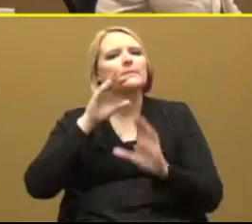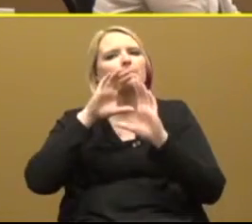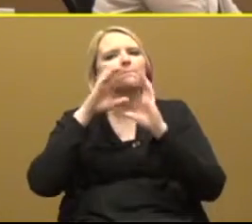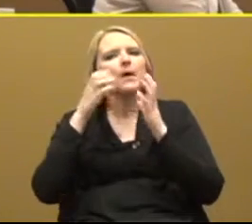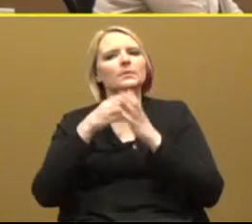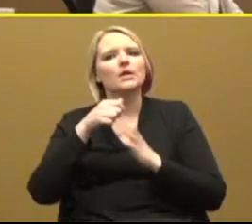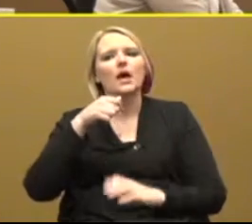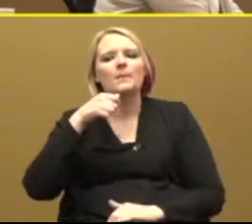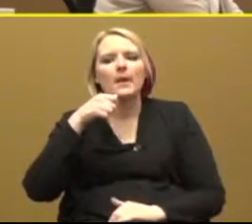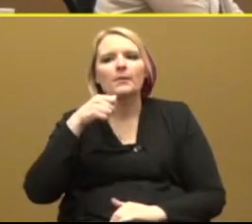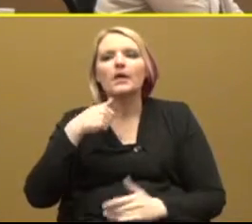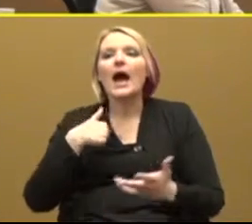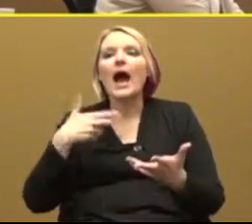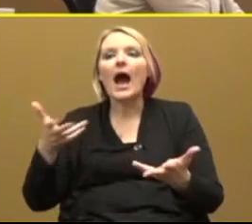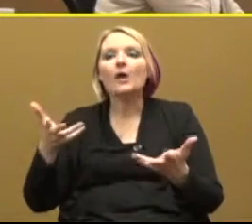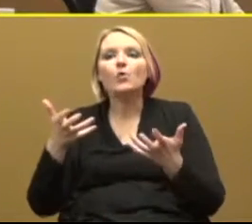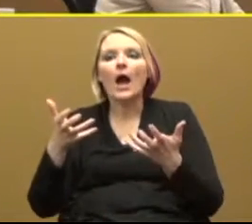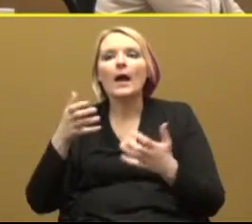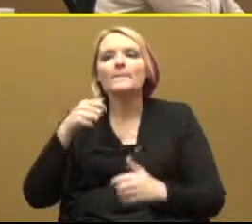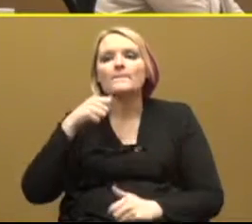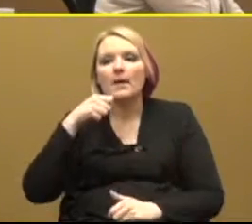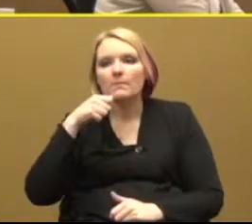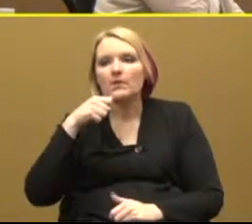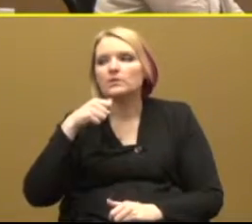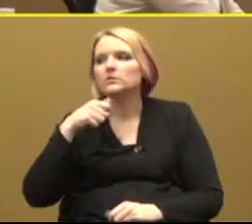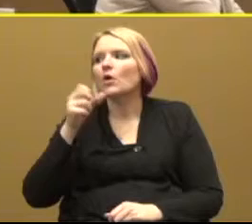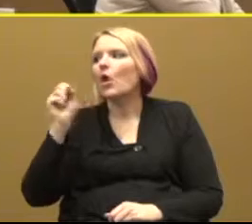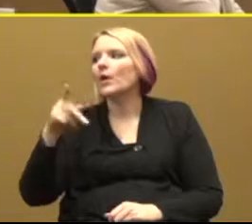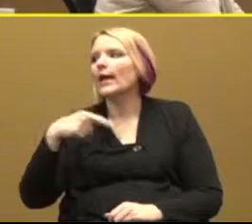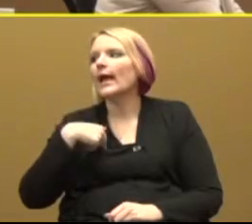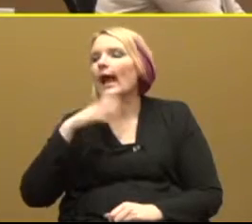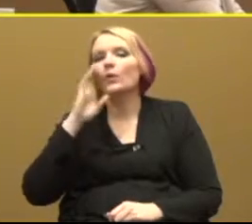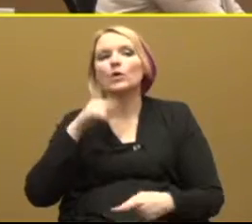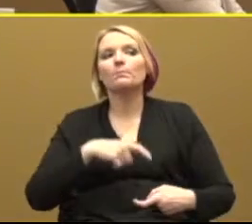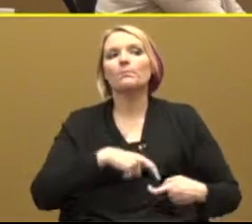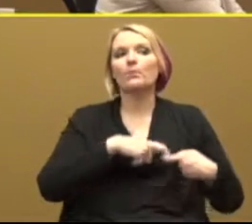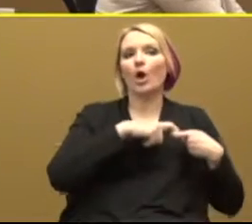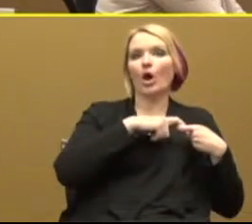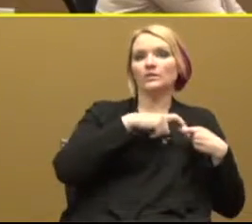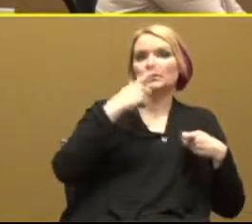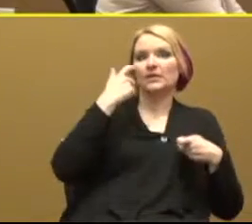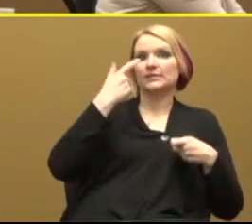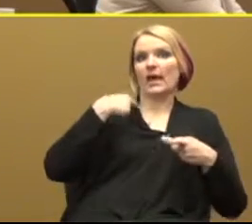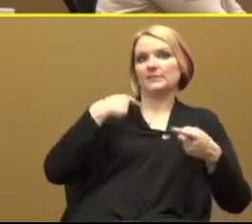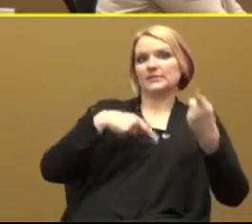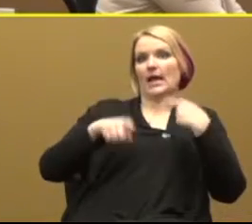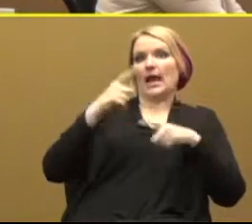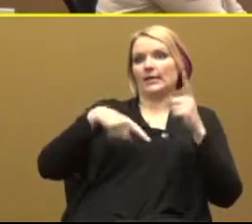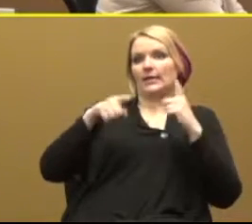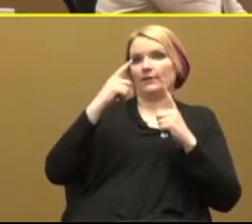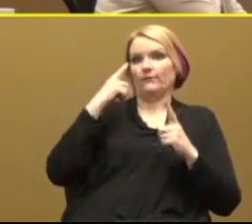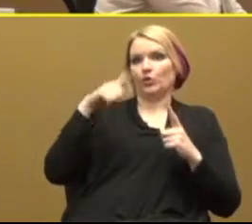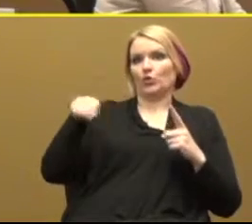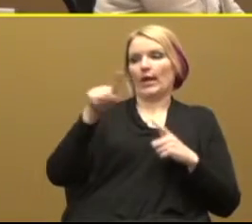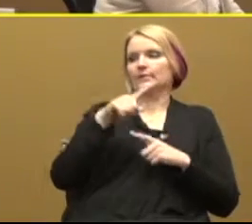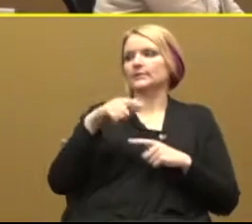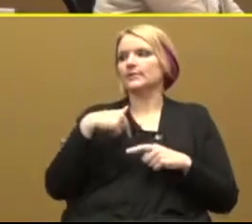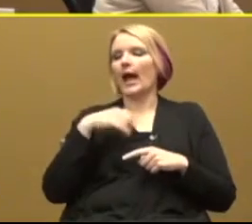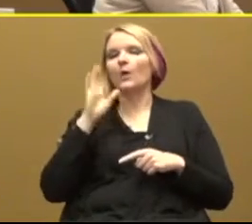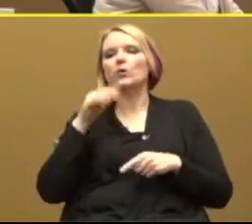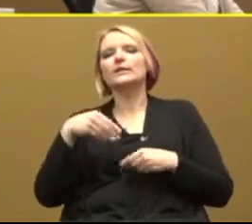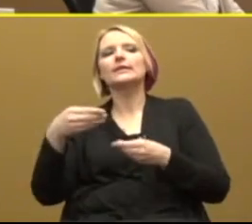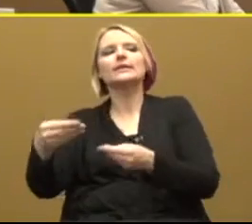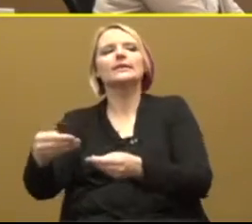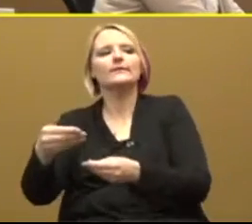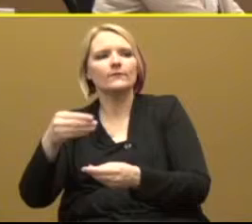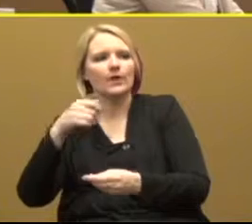want bubbles. And so I would take my pause, because we're signing with this group, and I would give her